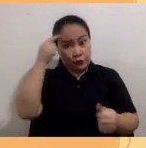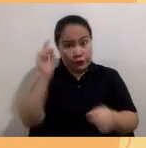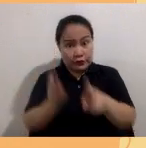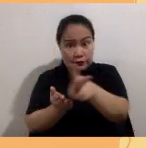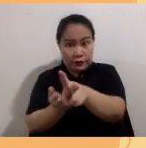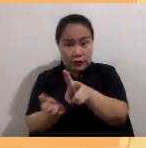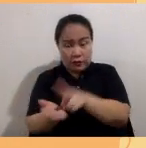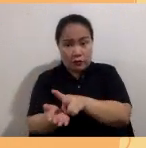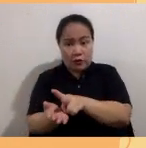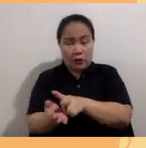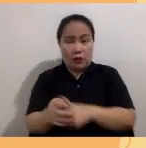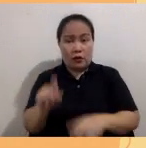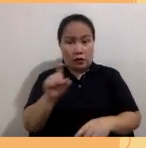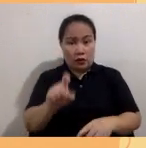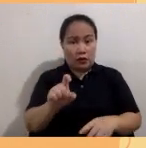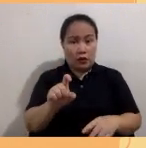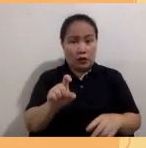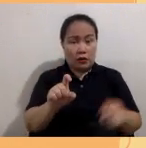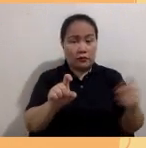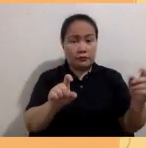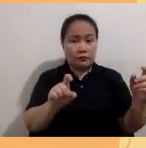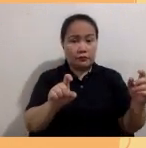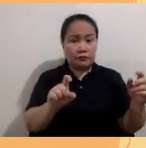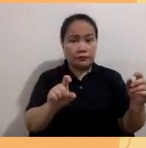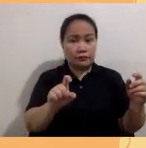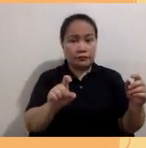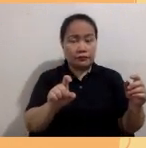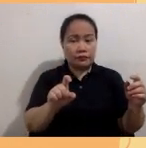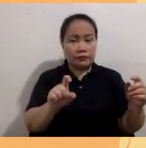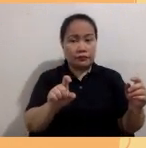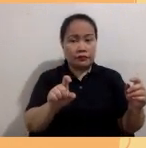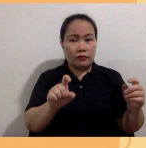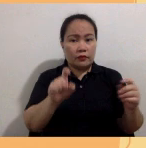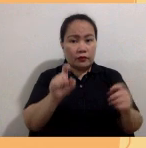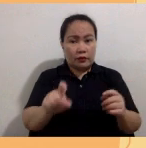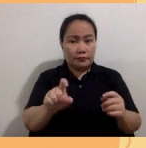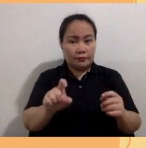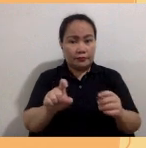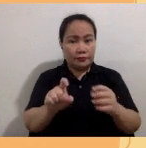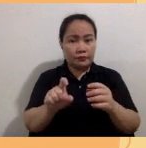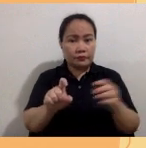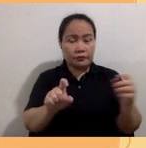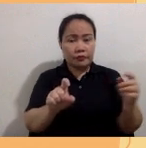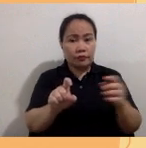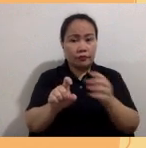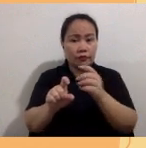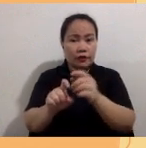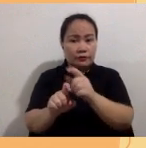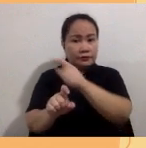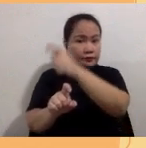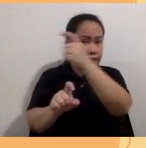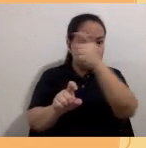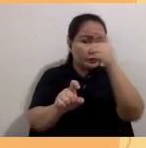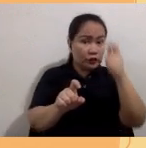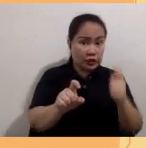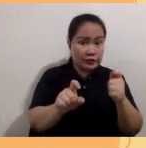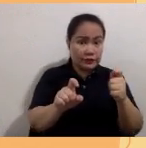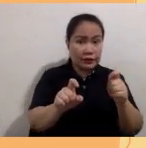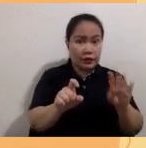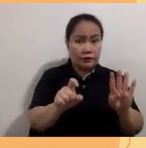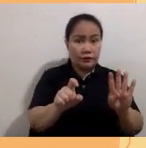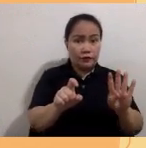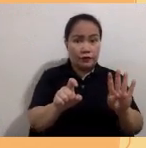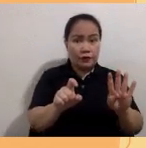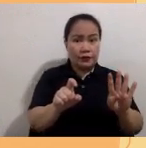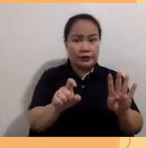variable. So, ililipat natin si negative 4. That will become x is equal to 0 plus 4. Let us simplify. So, we have